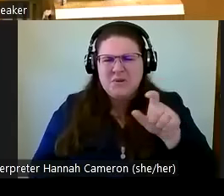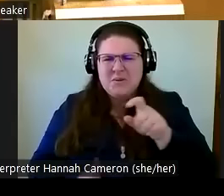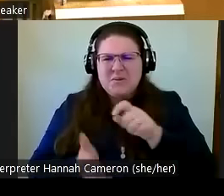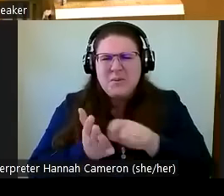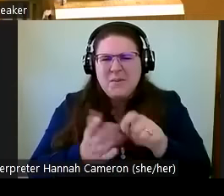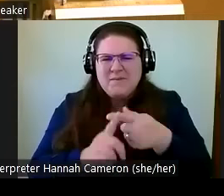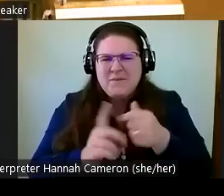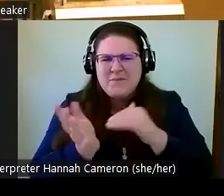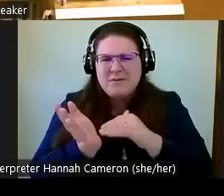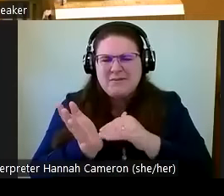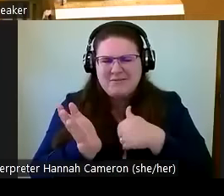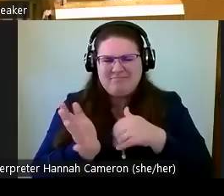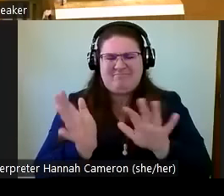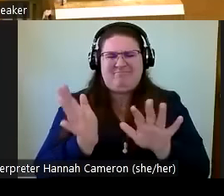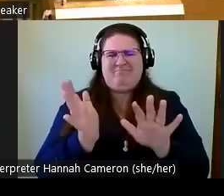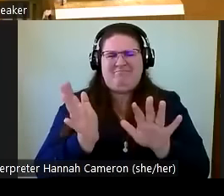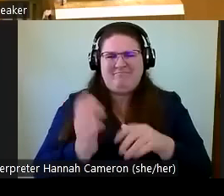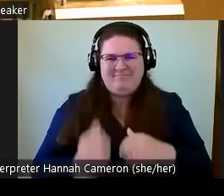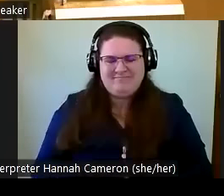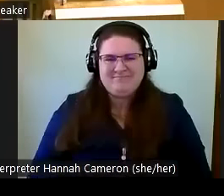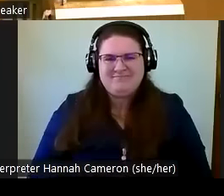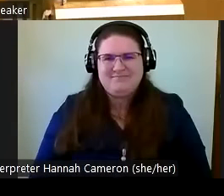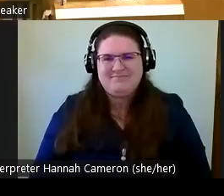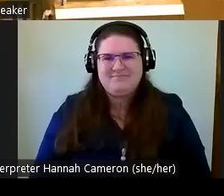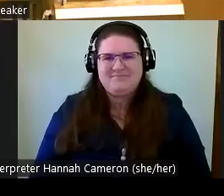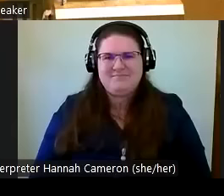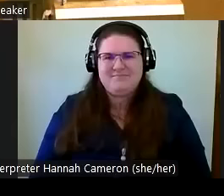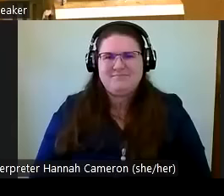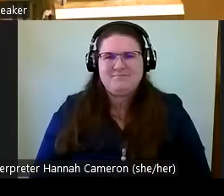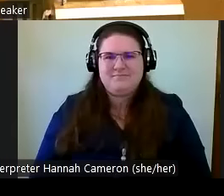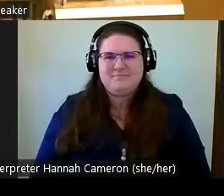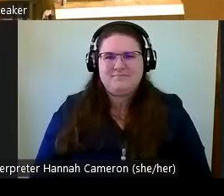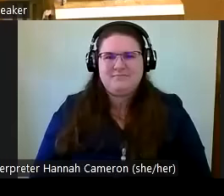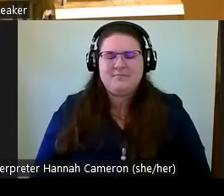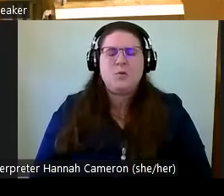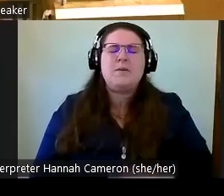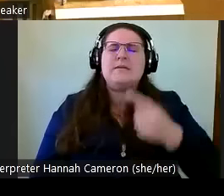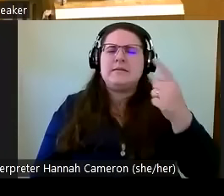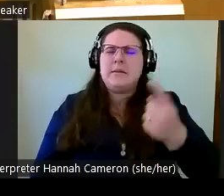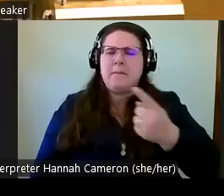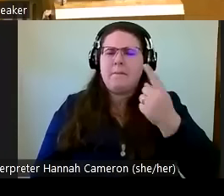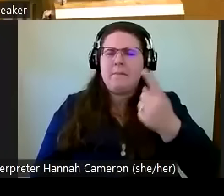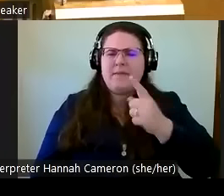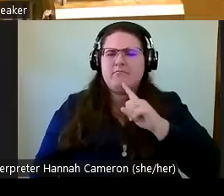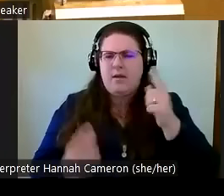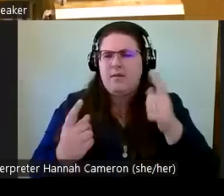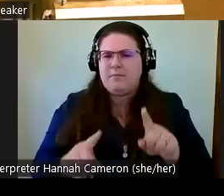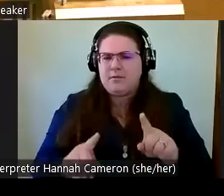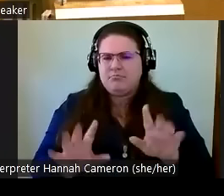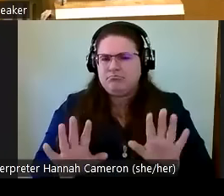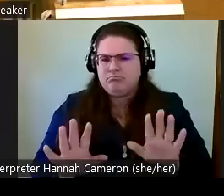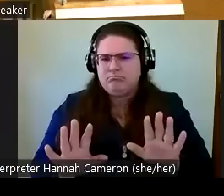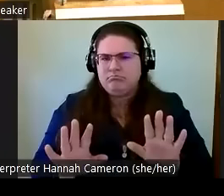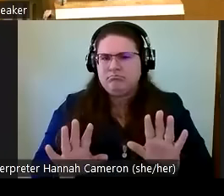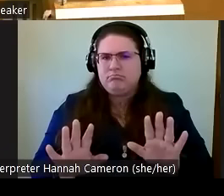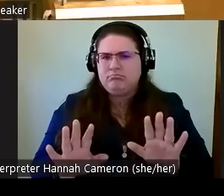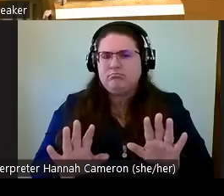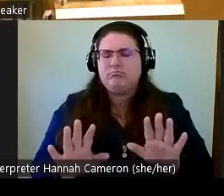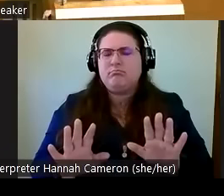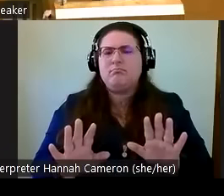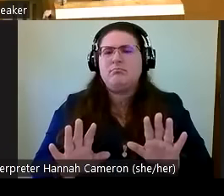So it's clear something bad is happening. And at that stage, that was probably for me